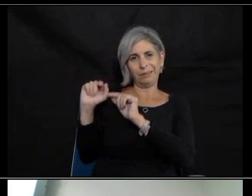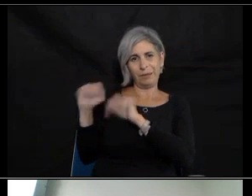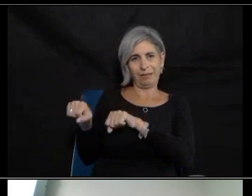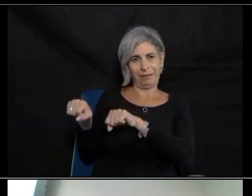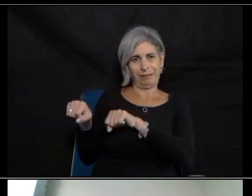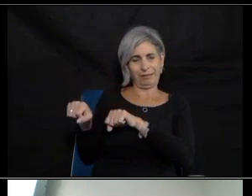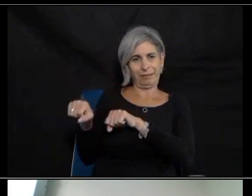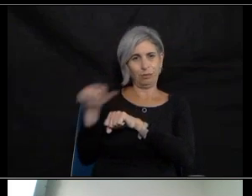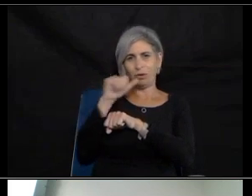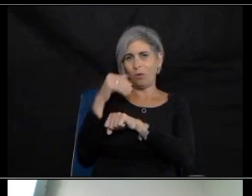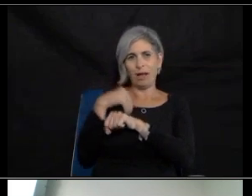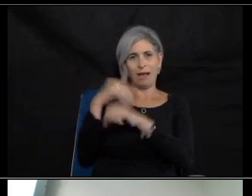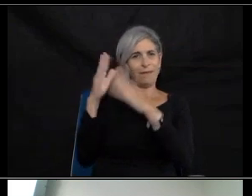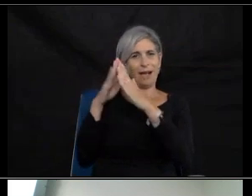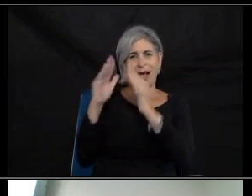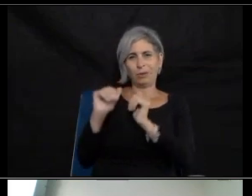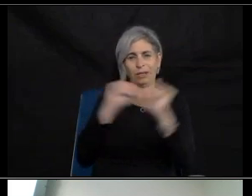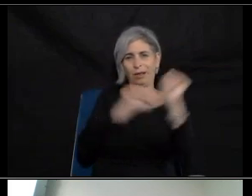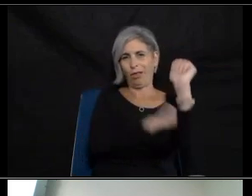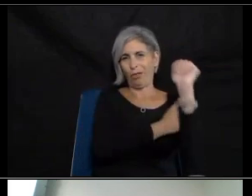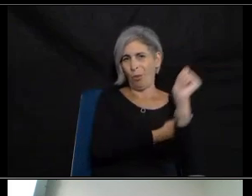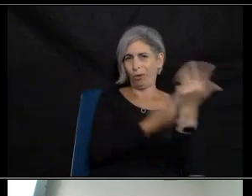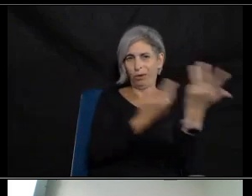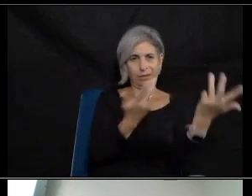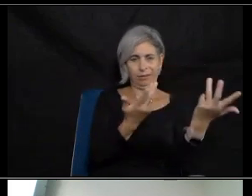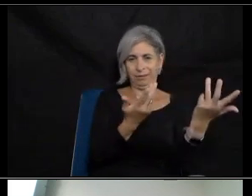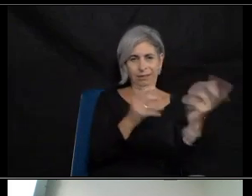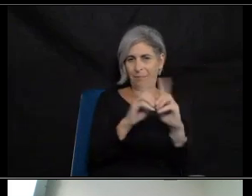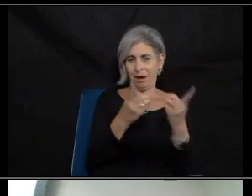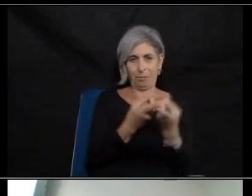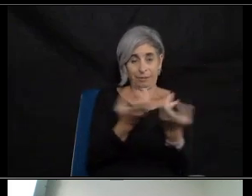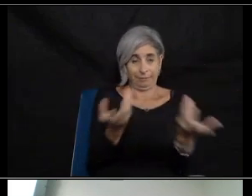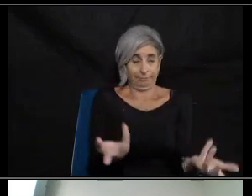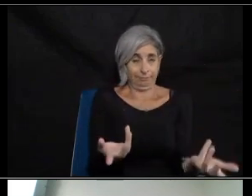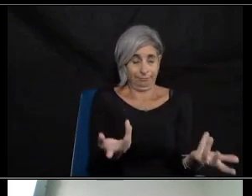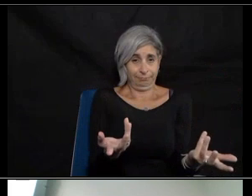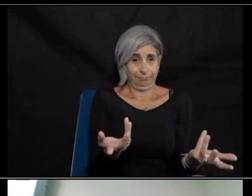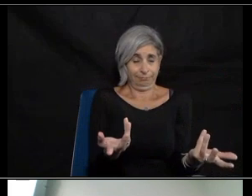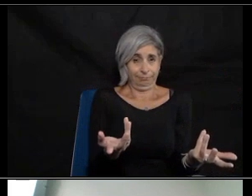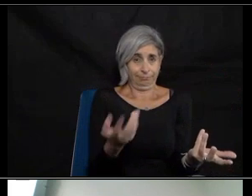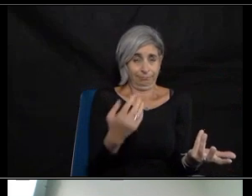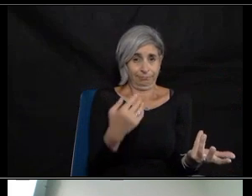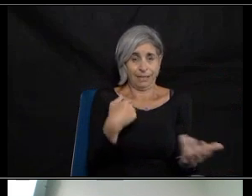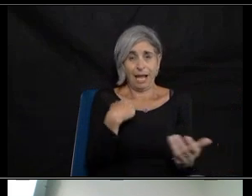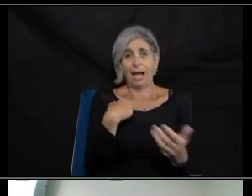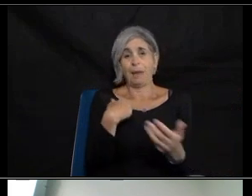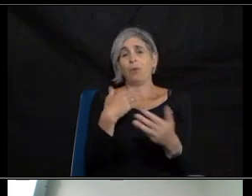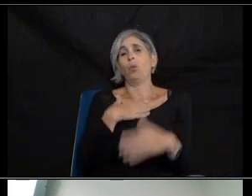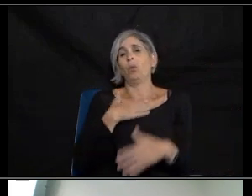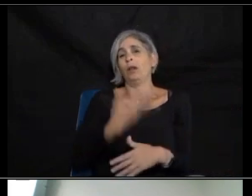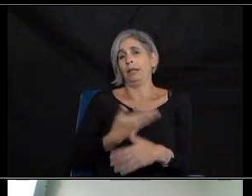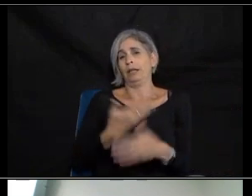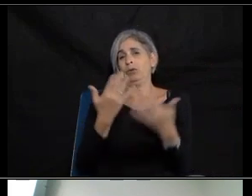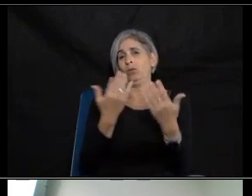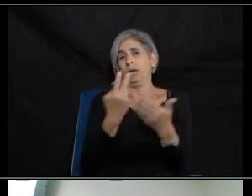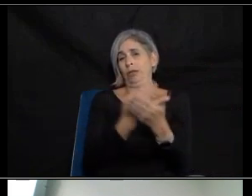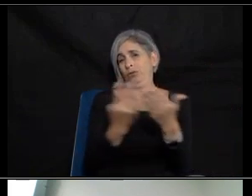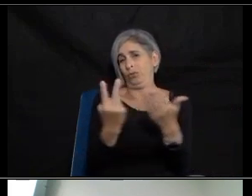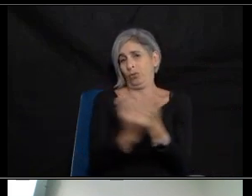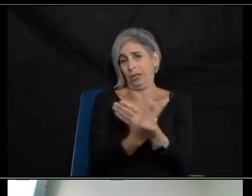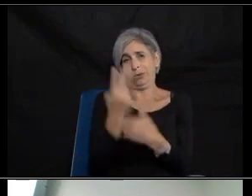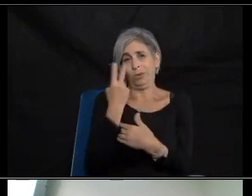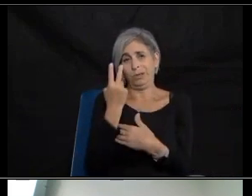authority. So that's where I'm at. I'm more with Commissioner Hay to wait at least two more weeks to see